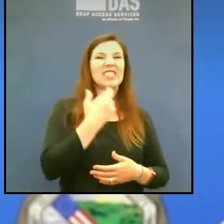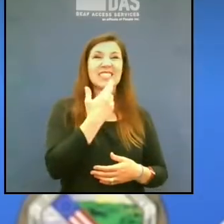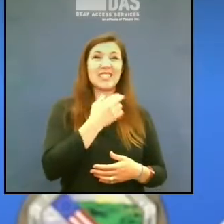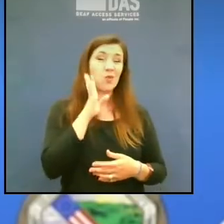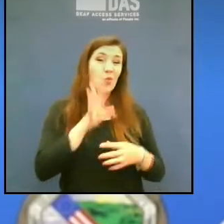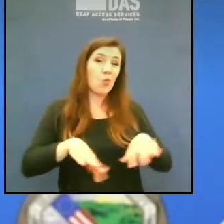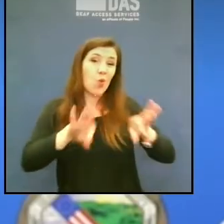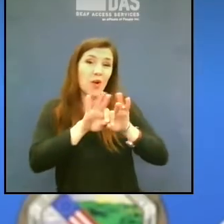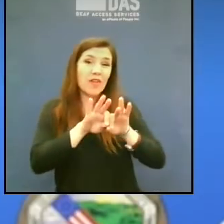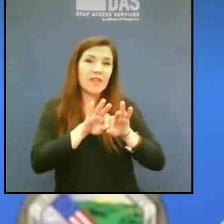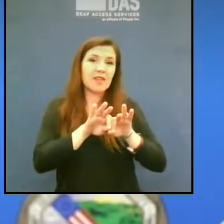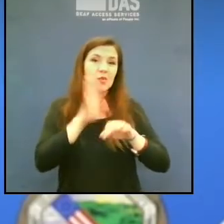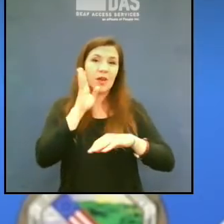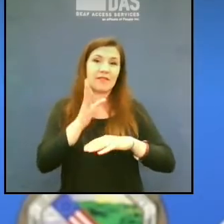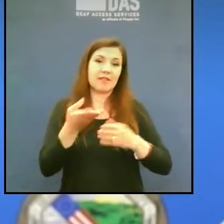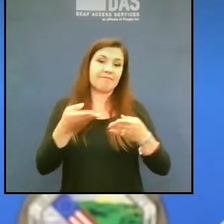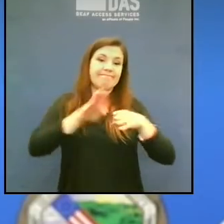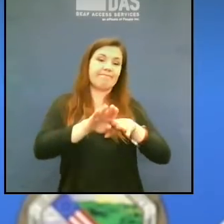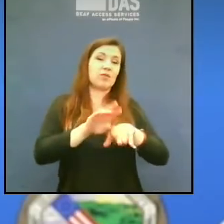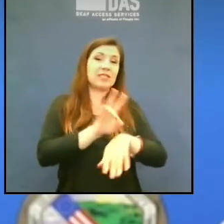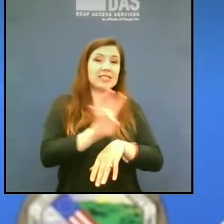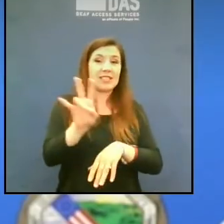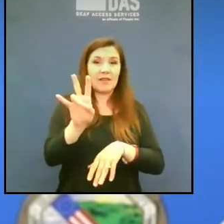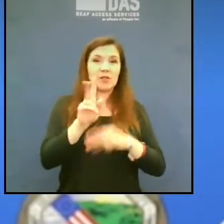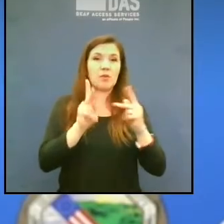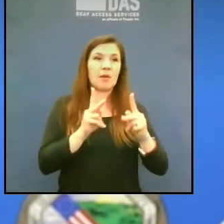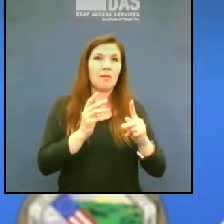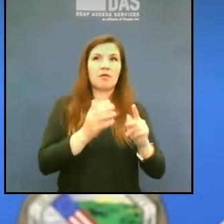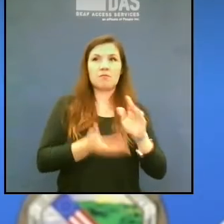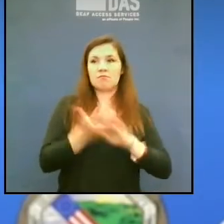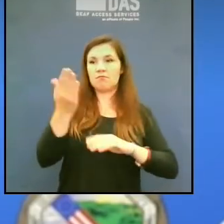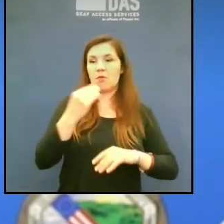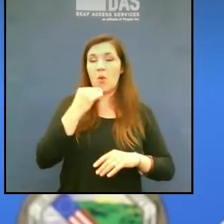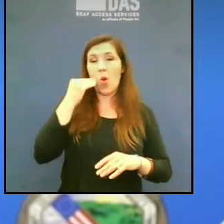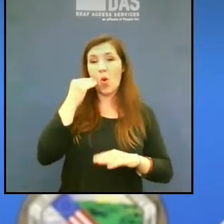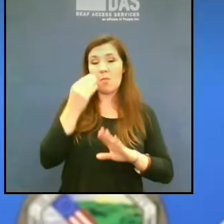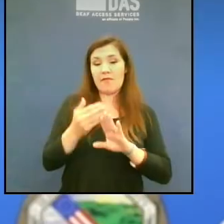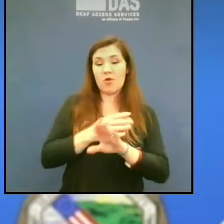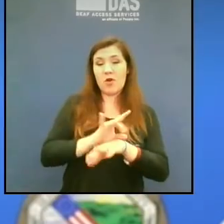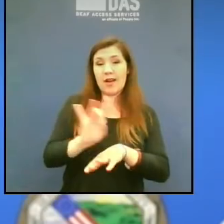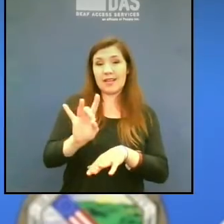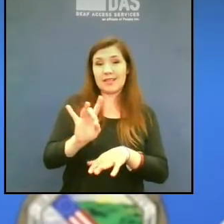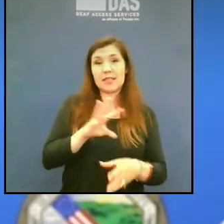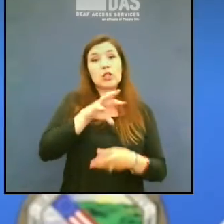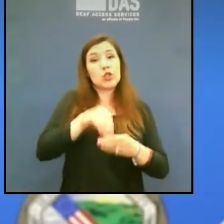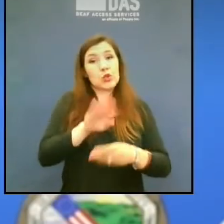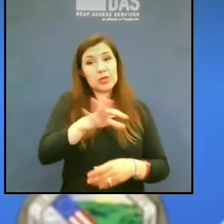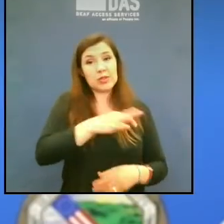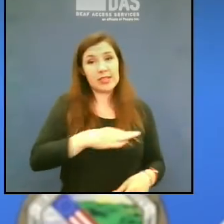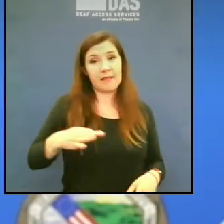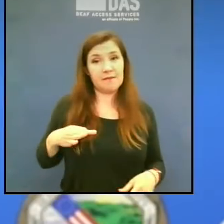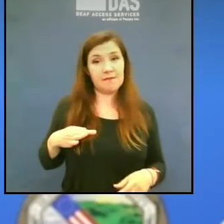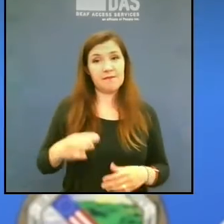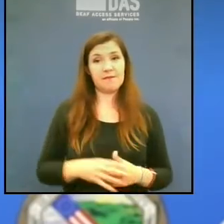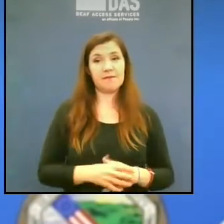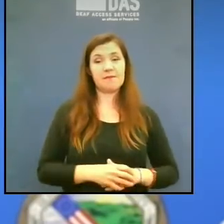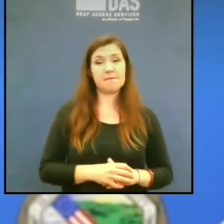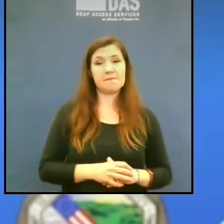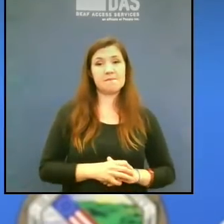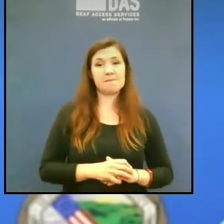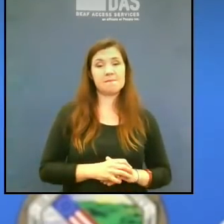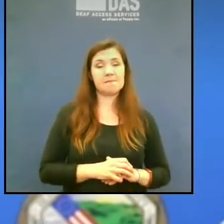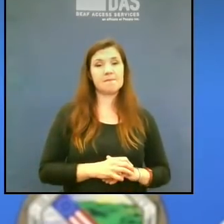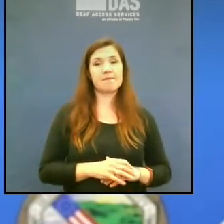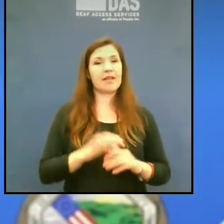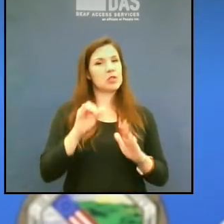hours, because you probably have to shut down by 7 so people could get off the streets by 8, including your staff. Those